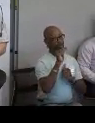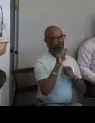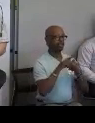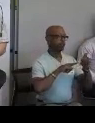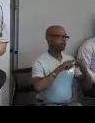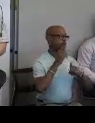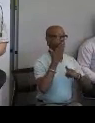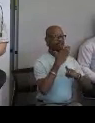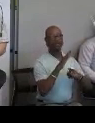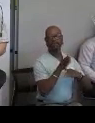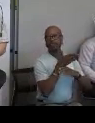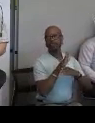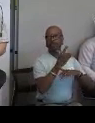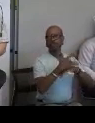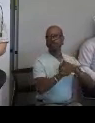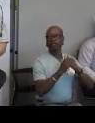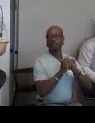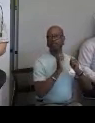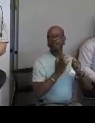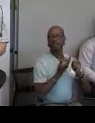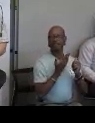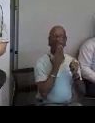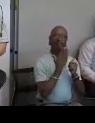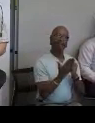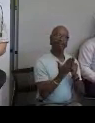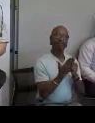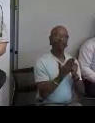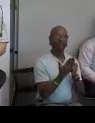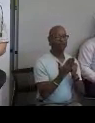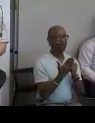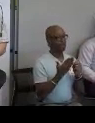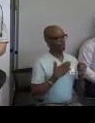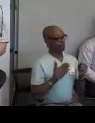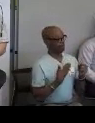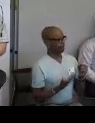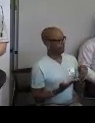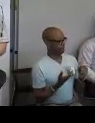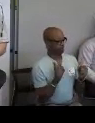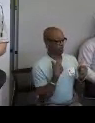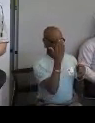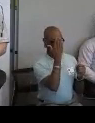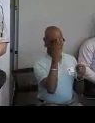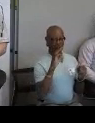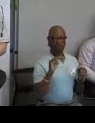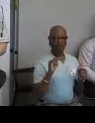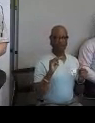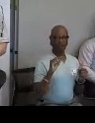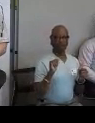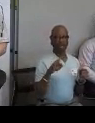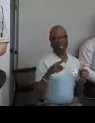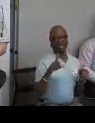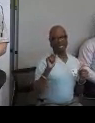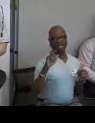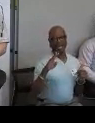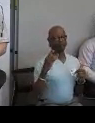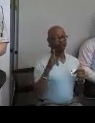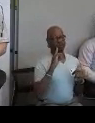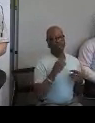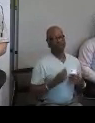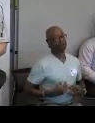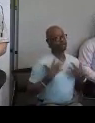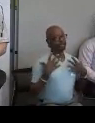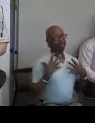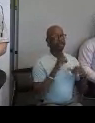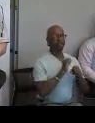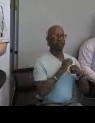for sharing this space with us, and thank you for getting to know the Mad Lab today. And we are so inspired by the work that happens